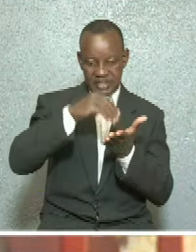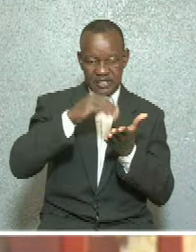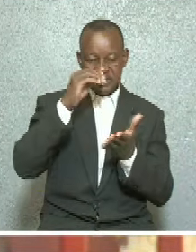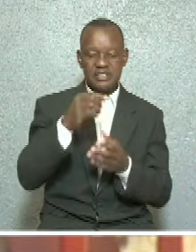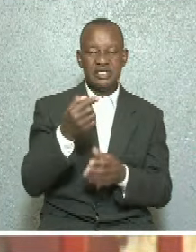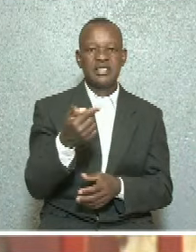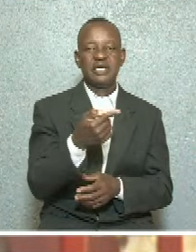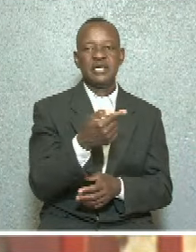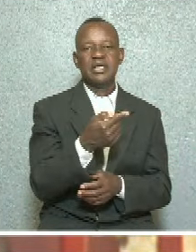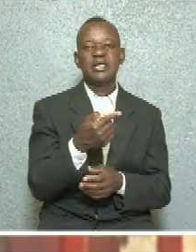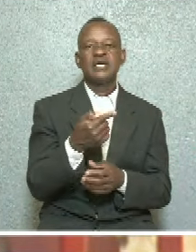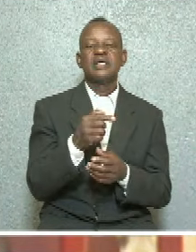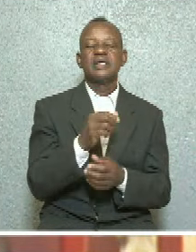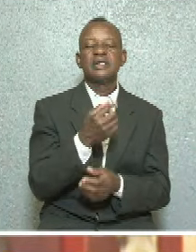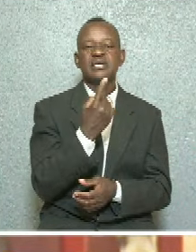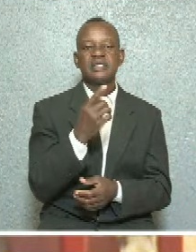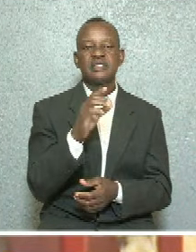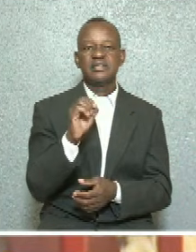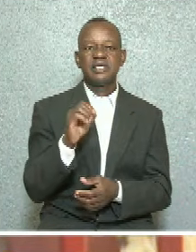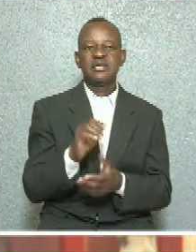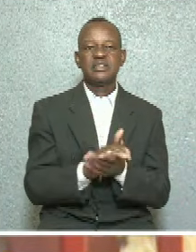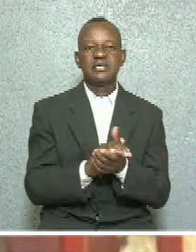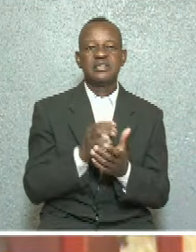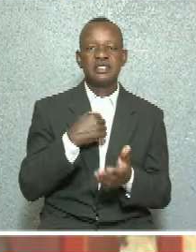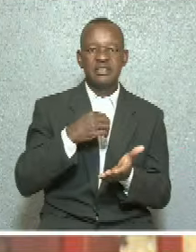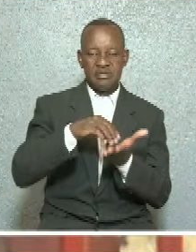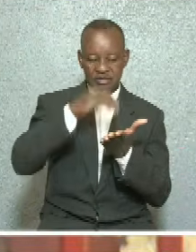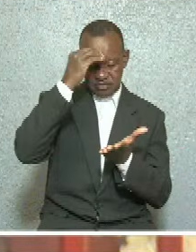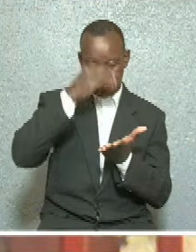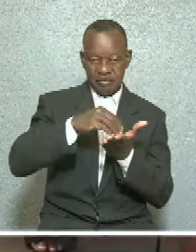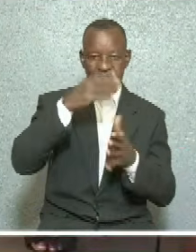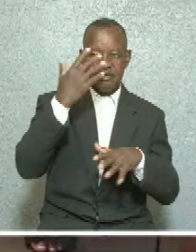the army as a diesel mech. That's all what I wanted to share.